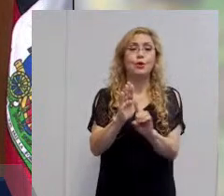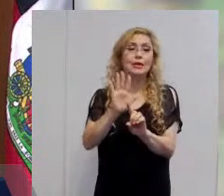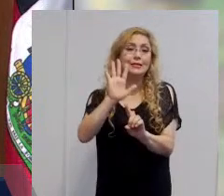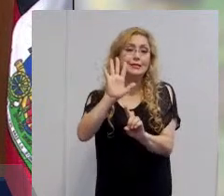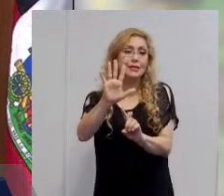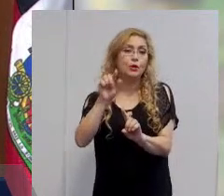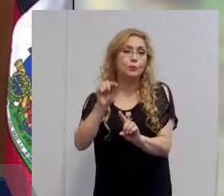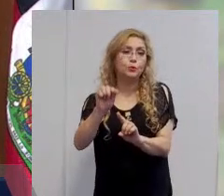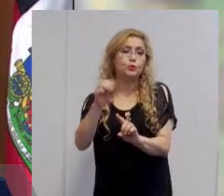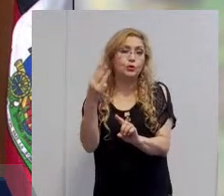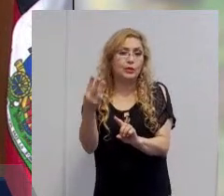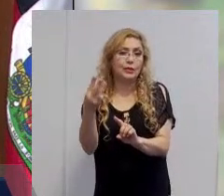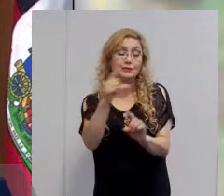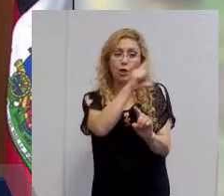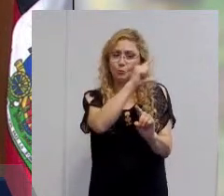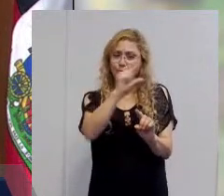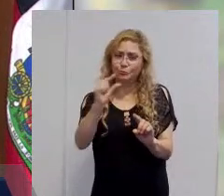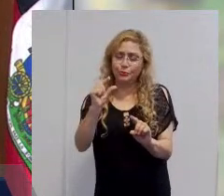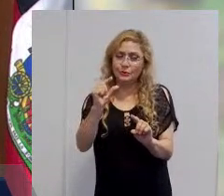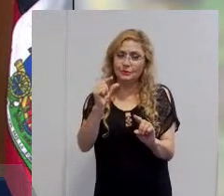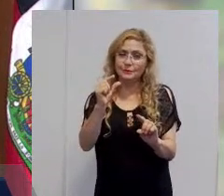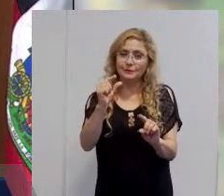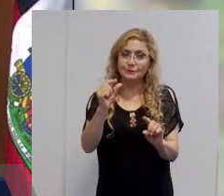5.3, representing